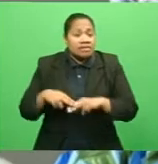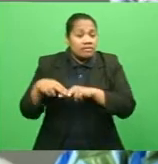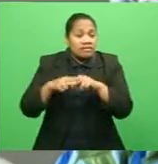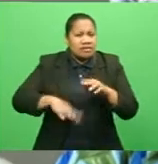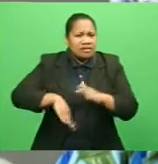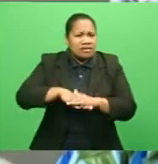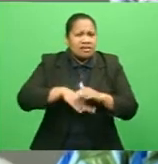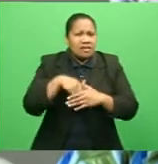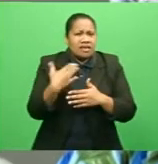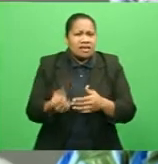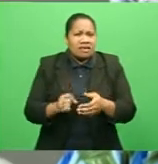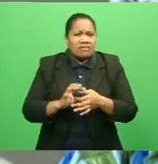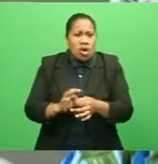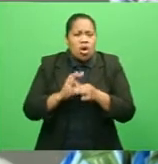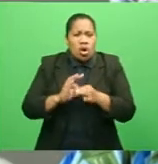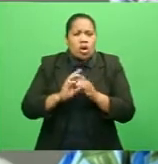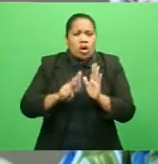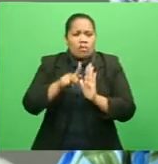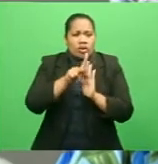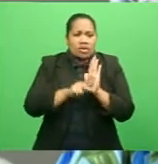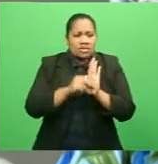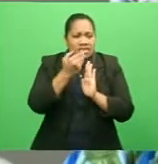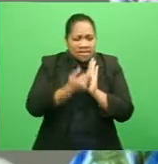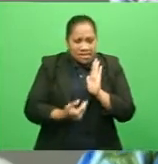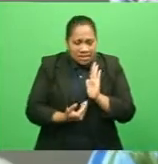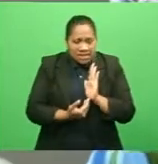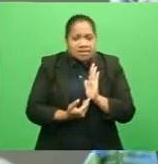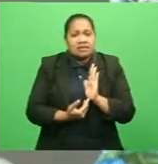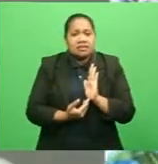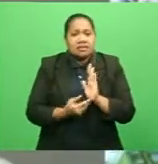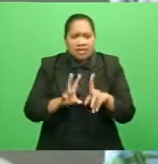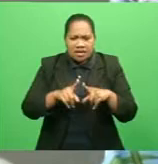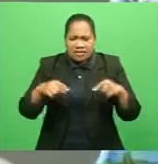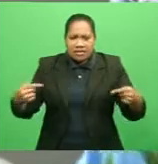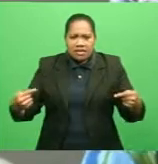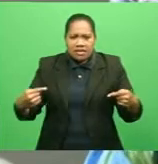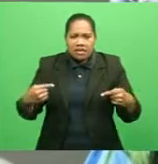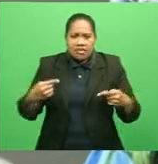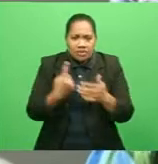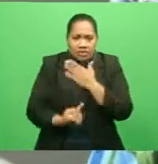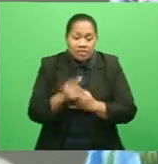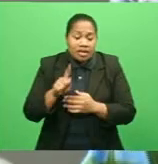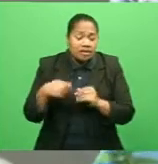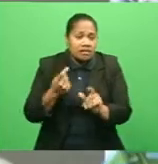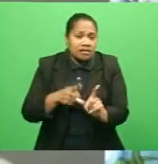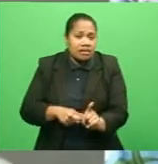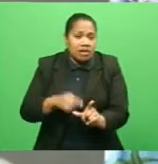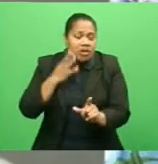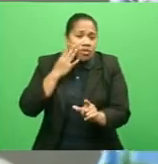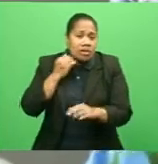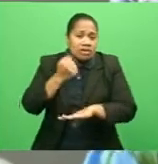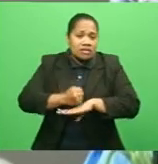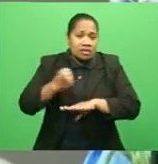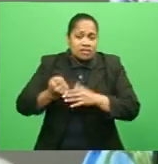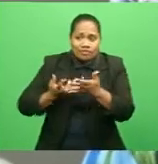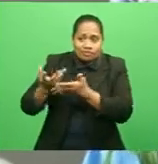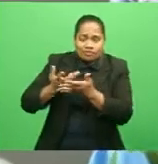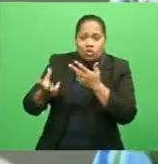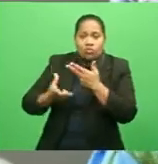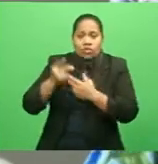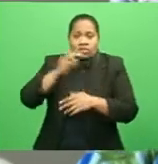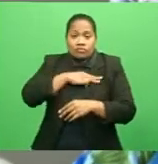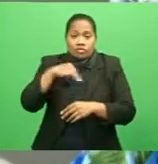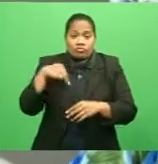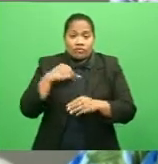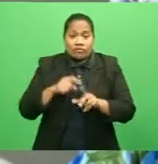own anti-doping policy and everything, and the WADA policy and everything comes into effect next year when the government puts it with the Ministry of Youth and Sports. They're trying to